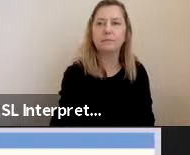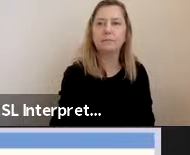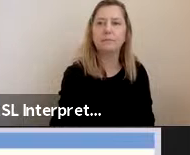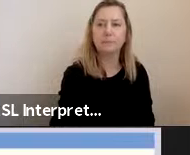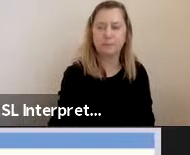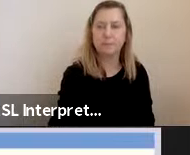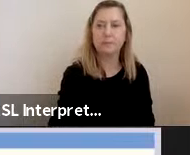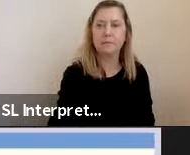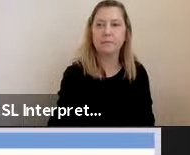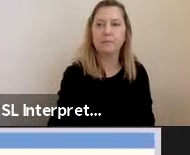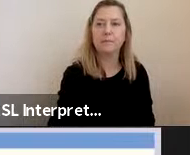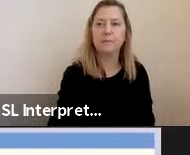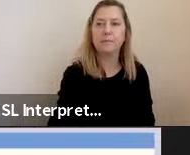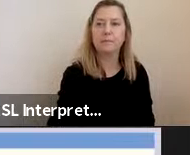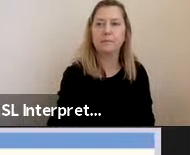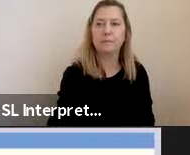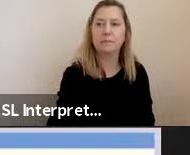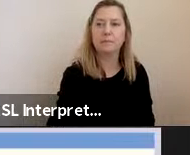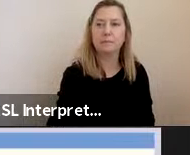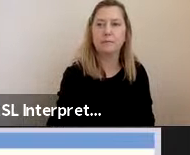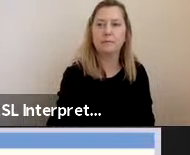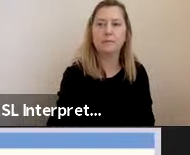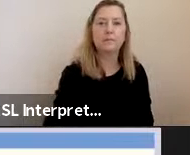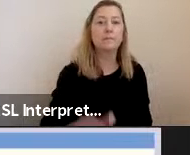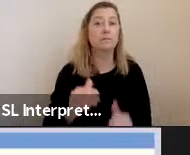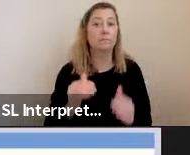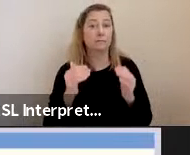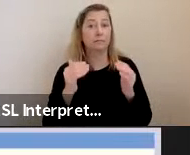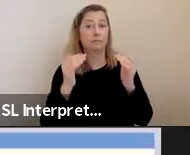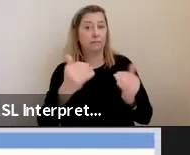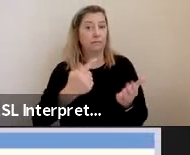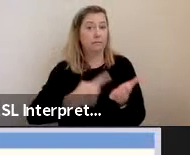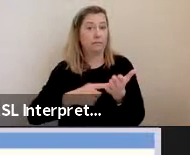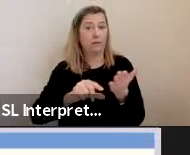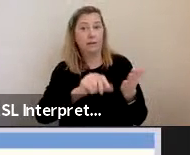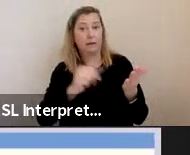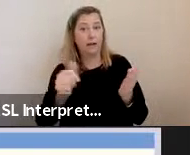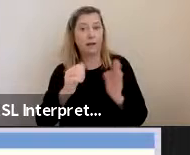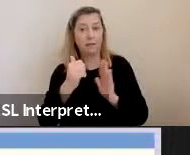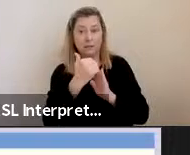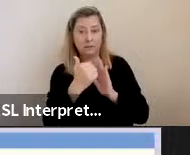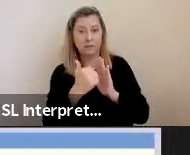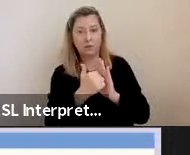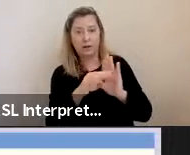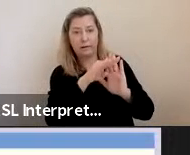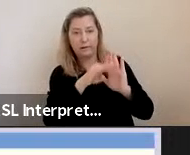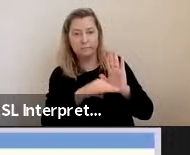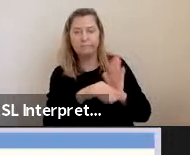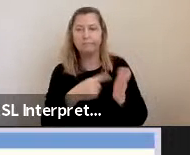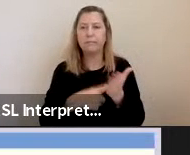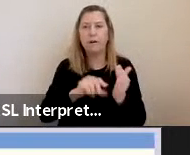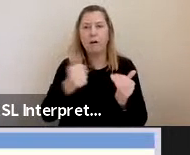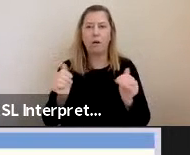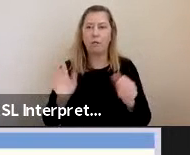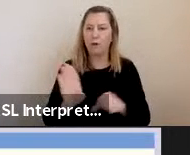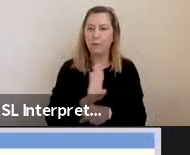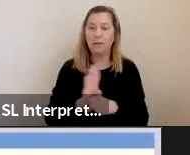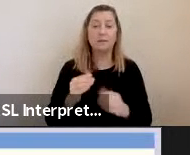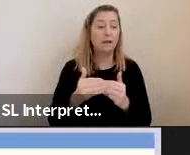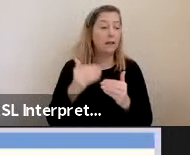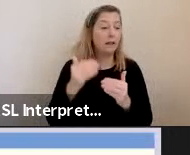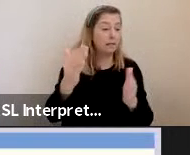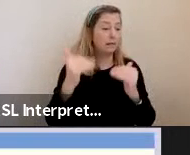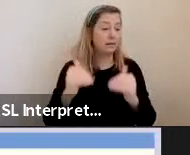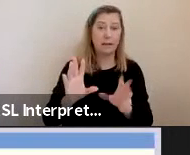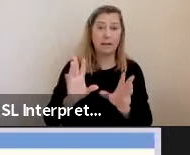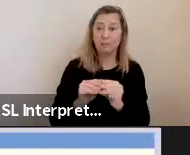The next agenda item is to talk about our next agenda and other business. The next ESOSC meeting is